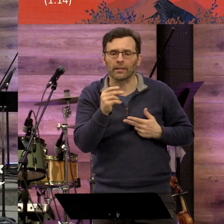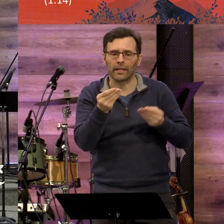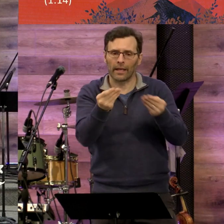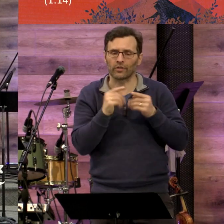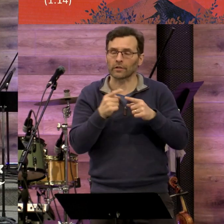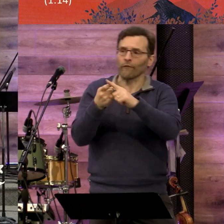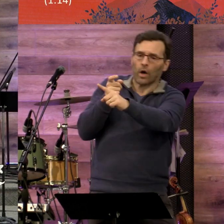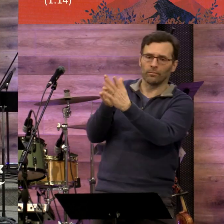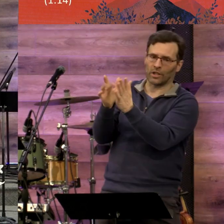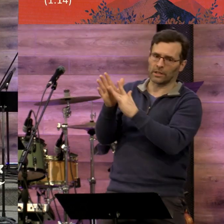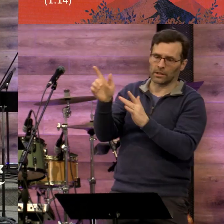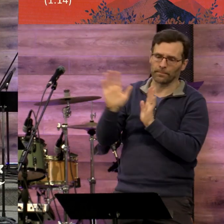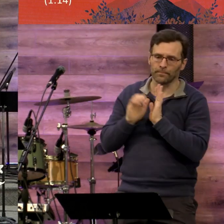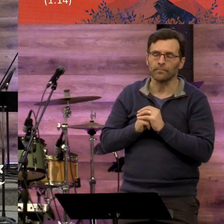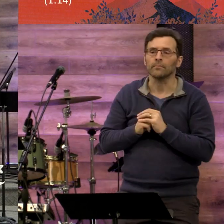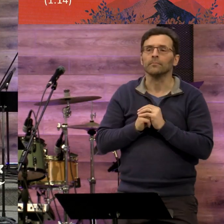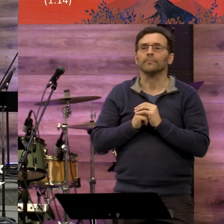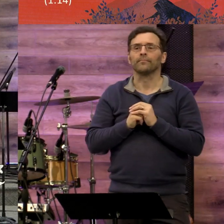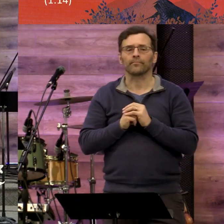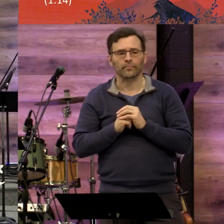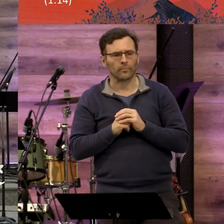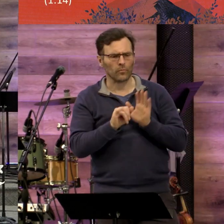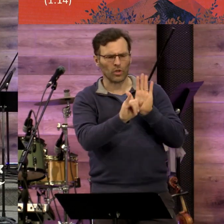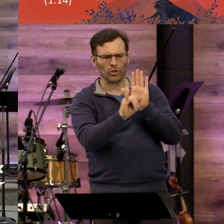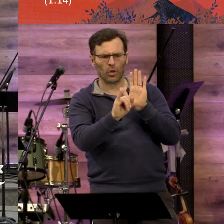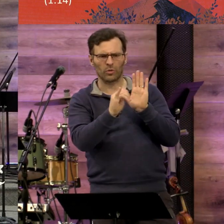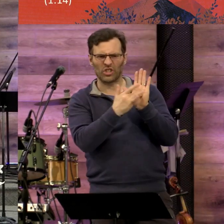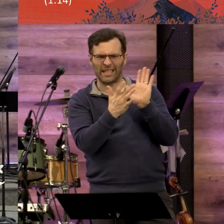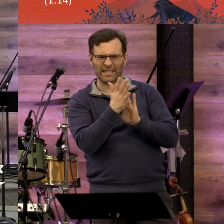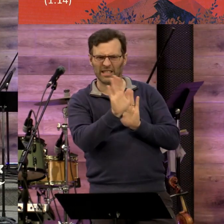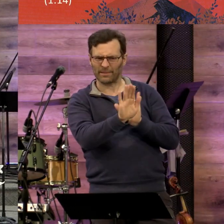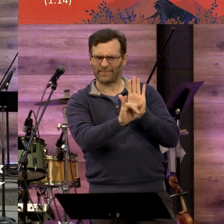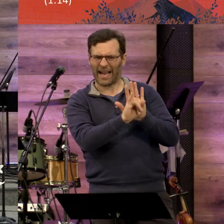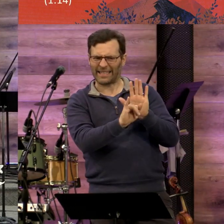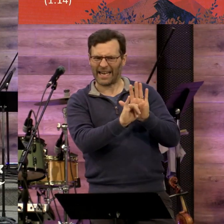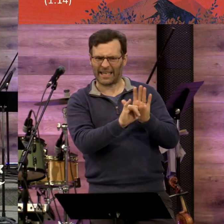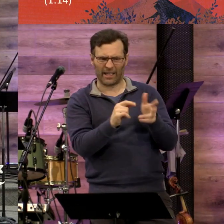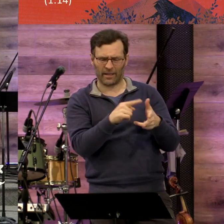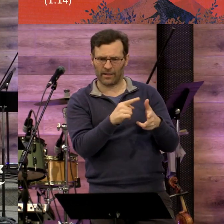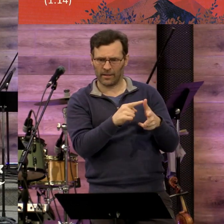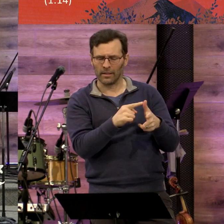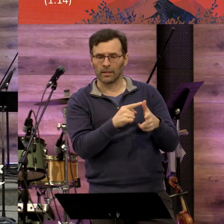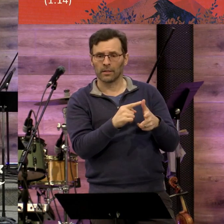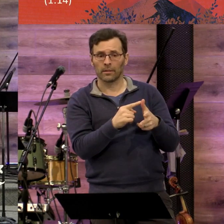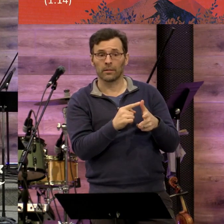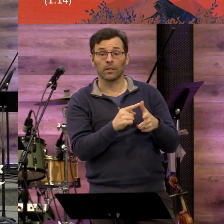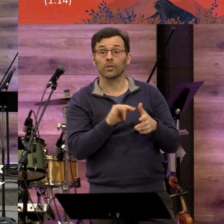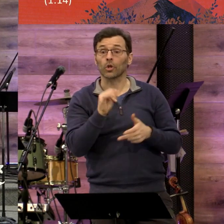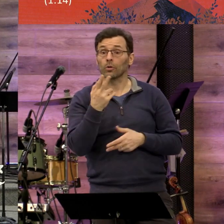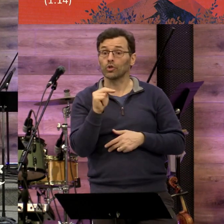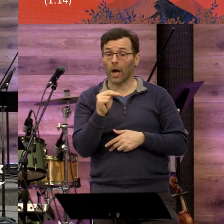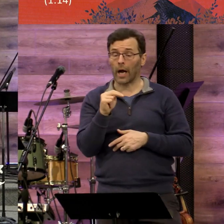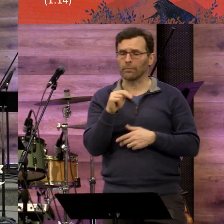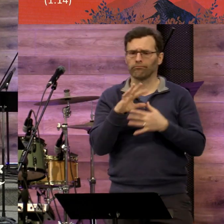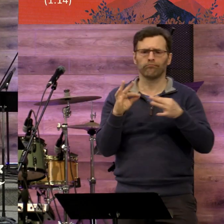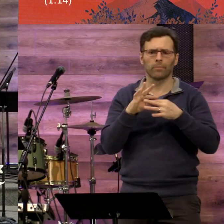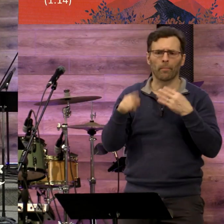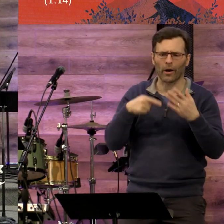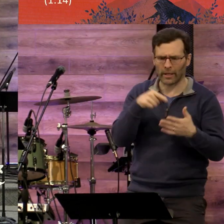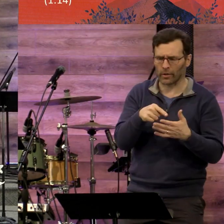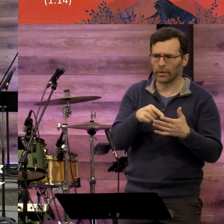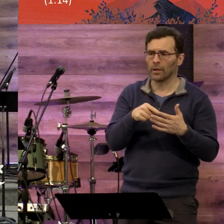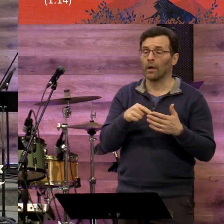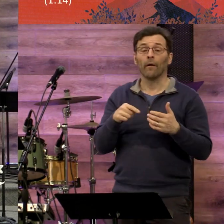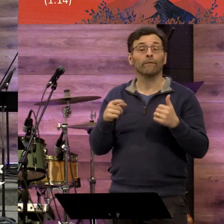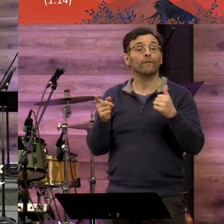from Jesus. So what does this say about the identity of Jesus? That's the primary thing that John is talking about here. What we'll see